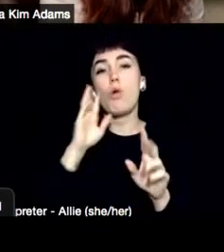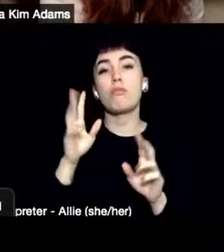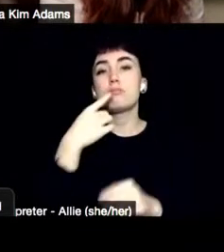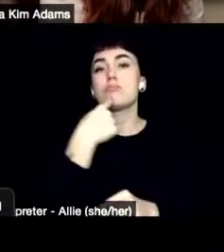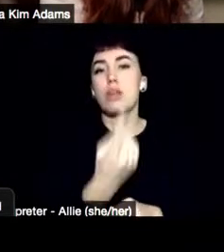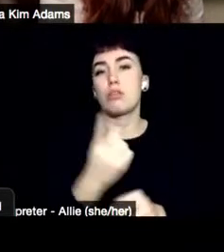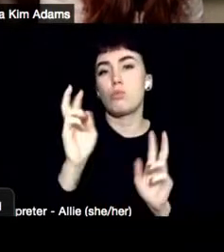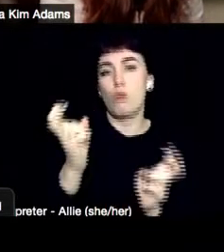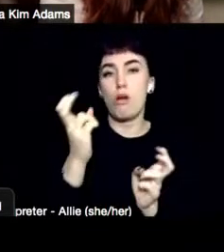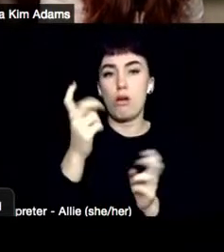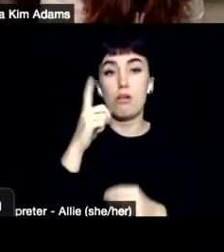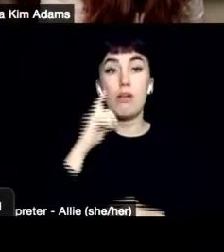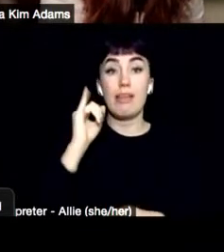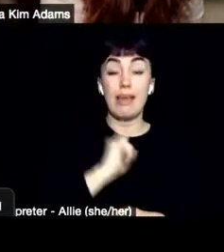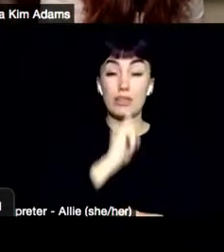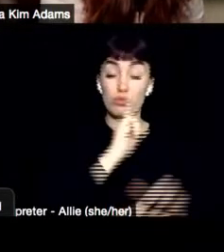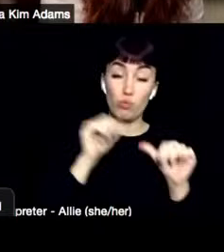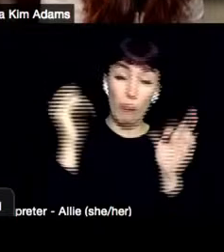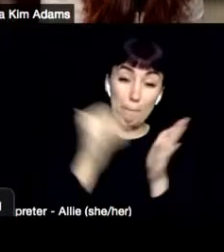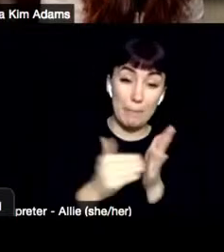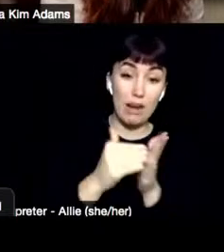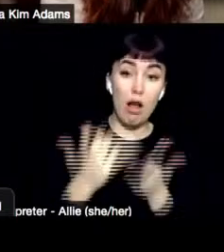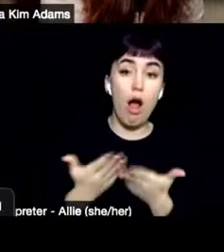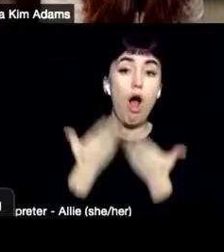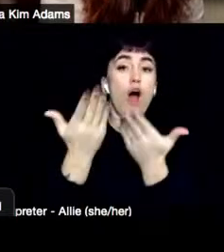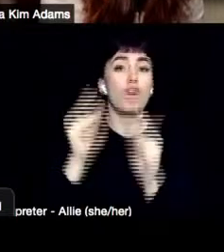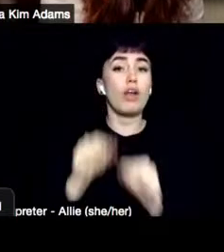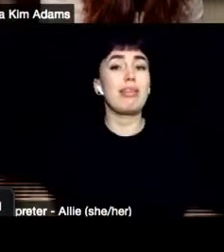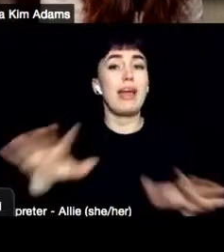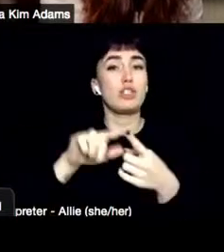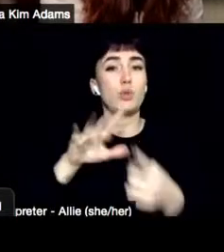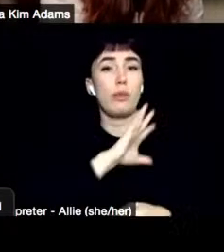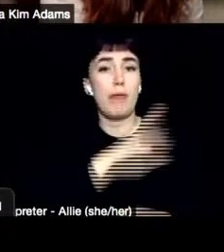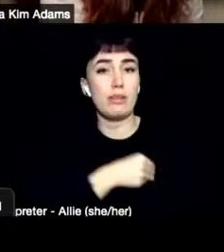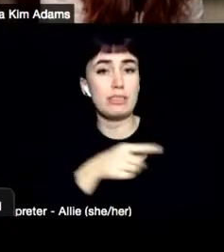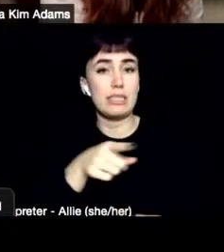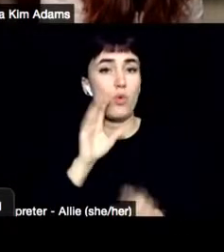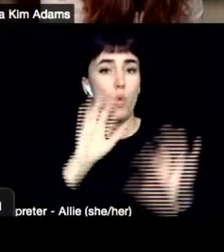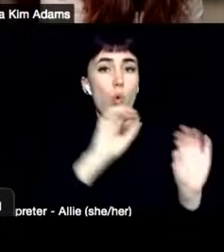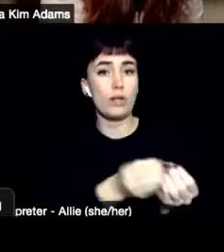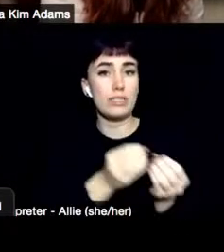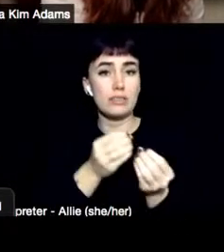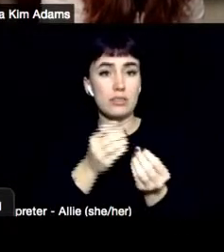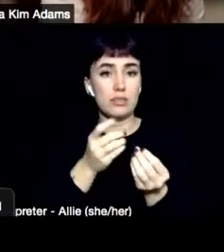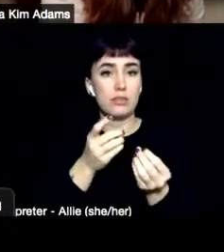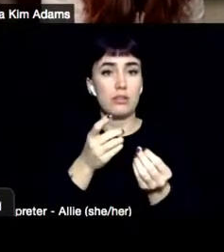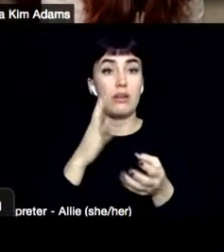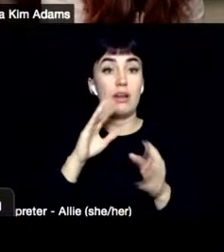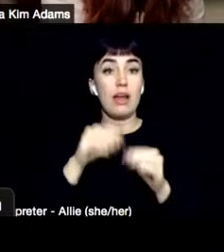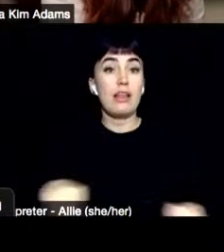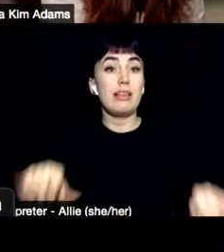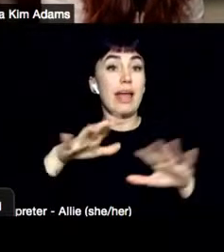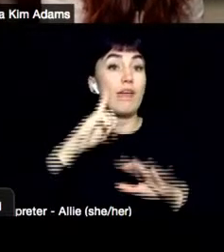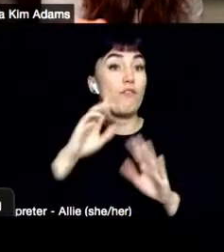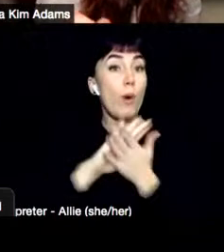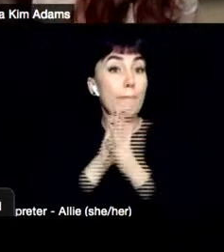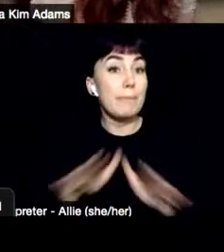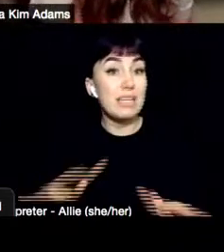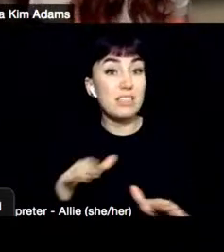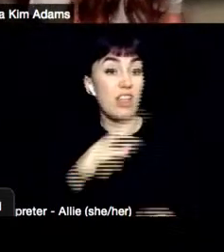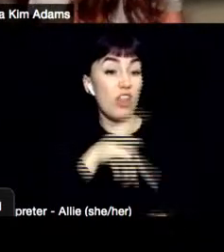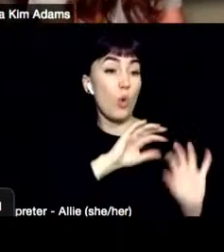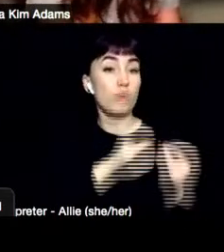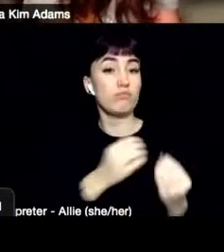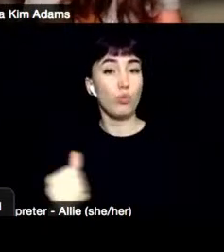that Israel has repeatedly offered land to the Palestinian organizations. We call it Land for Peace, and those organizations